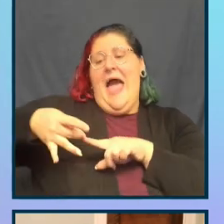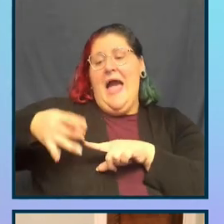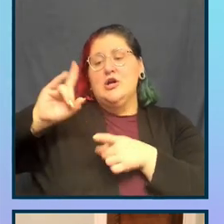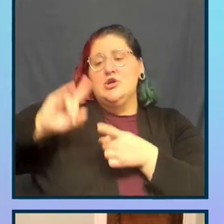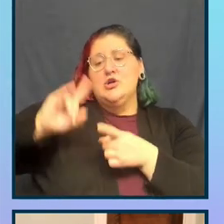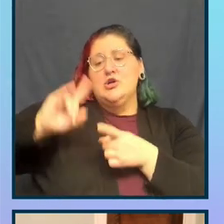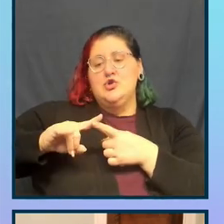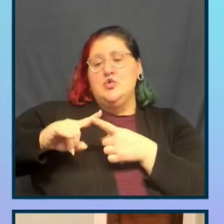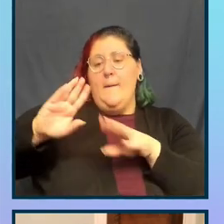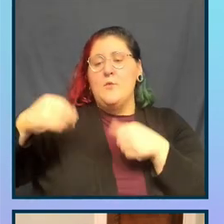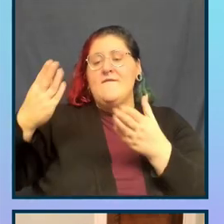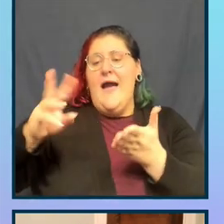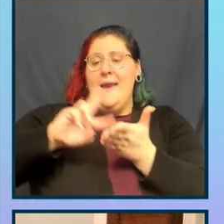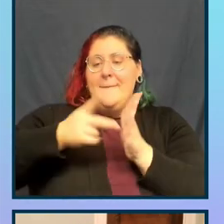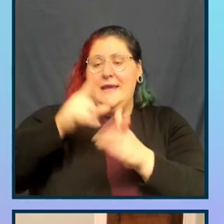content.